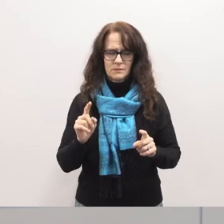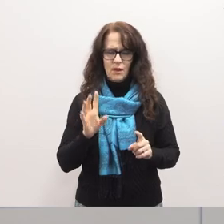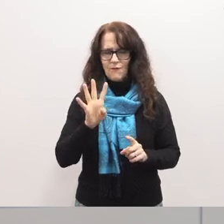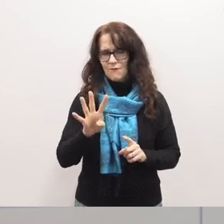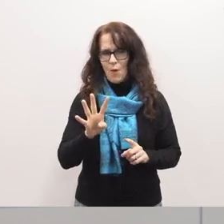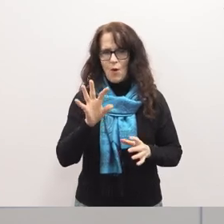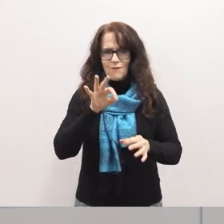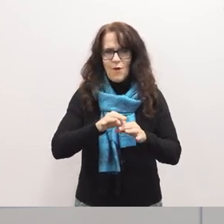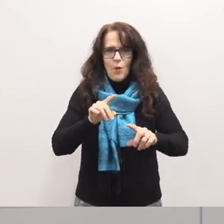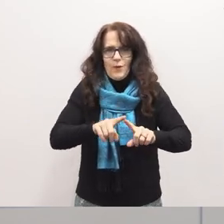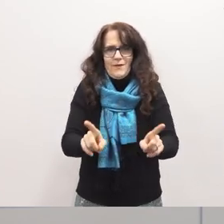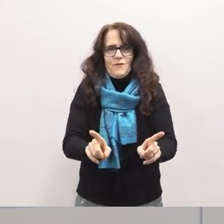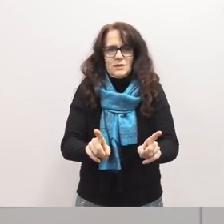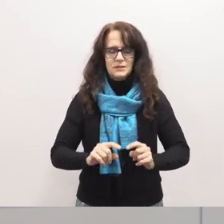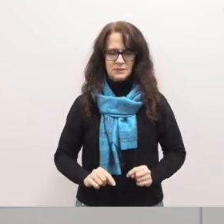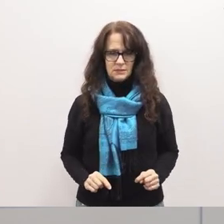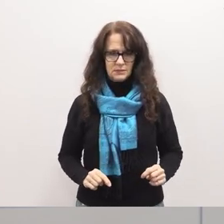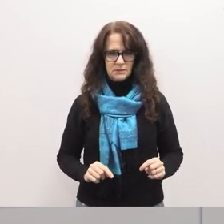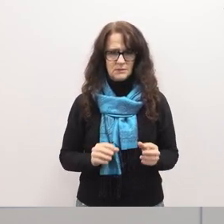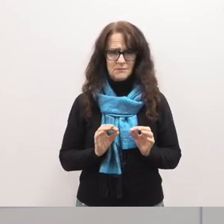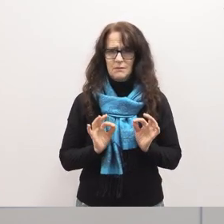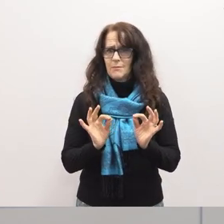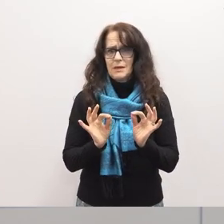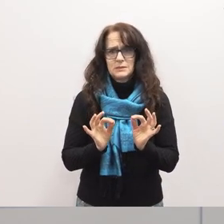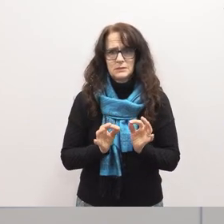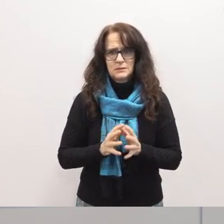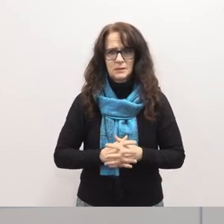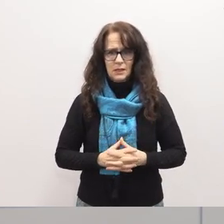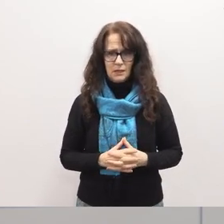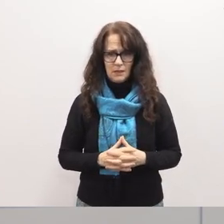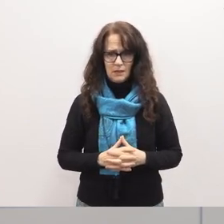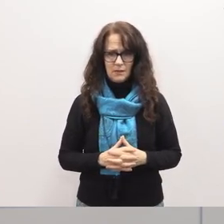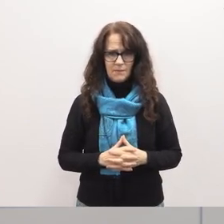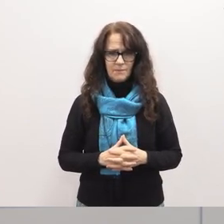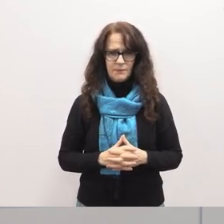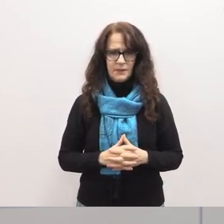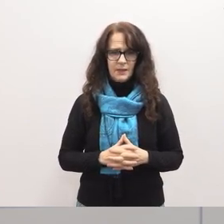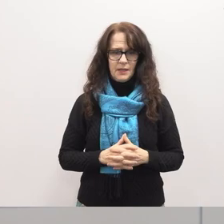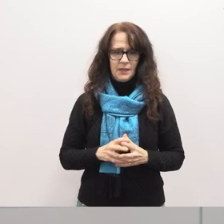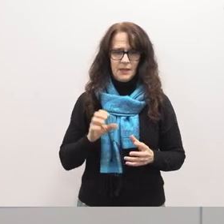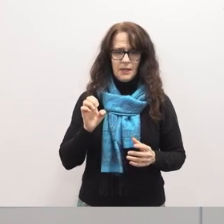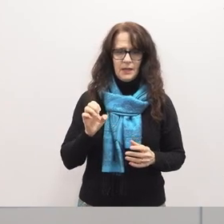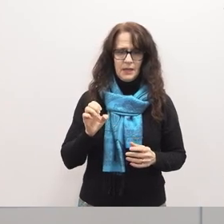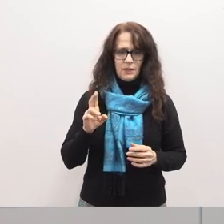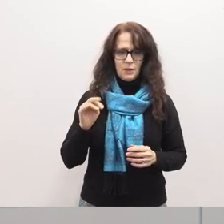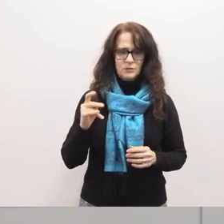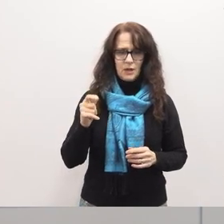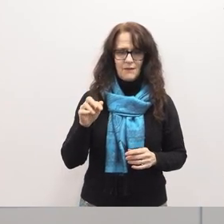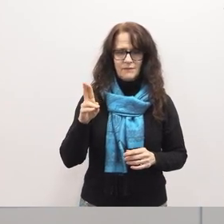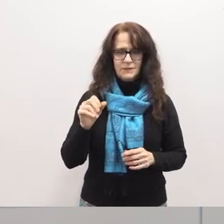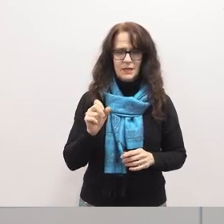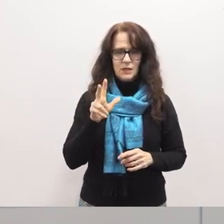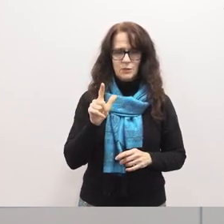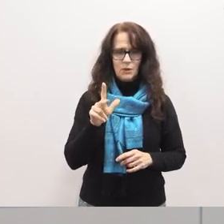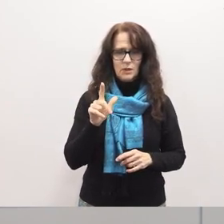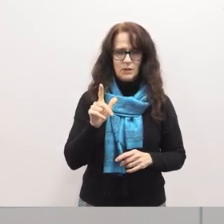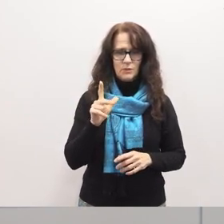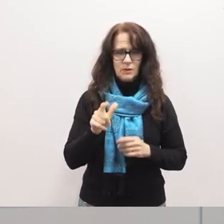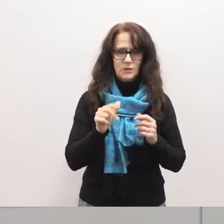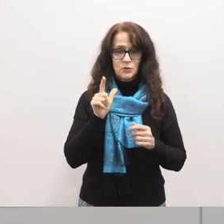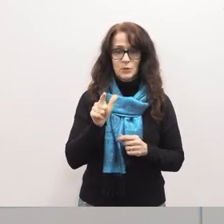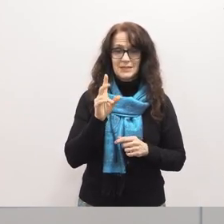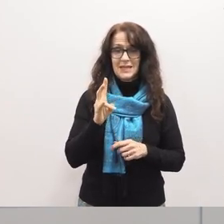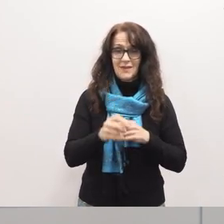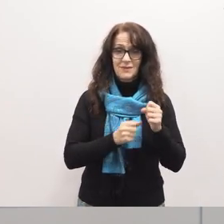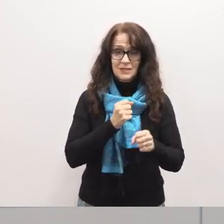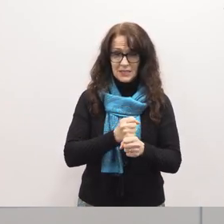difference, and that's not much. Mr. Yulishevsky's been on the board for 23 years, I believe, or 27